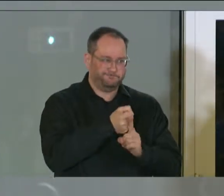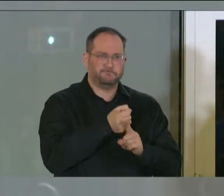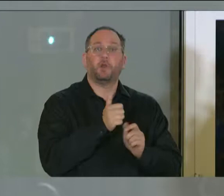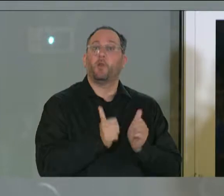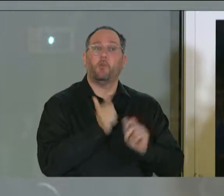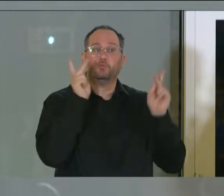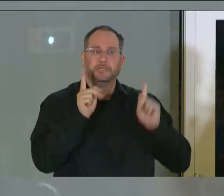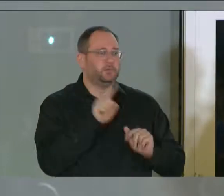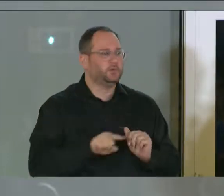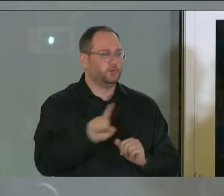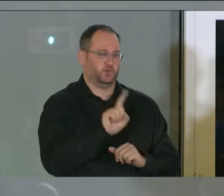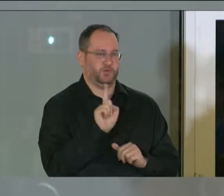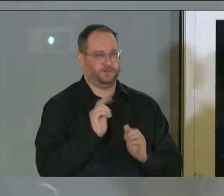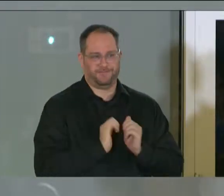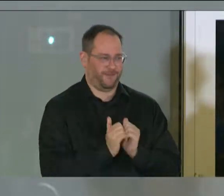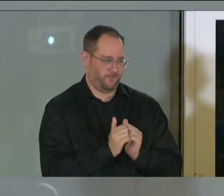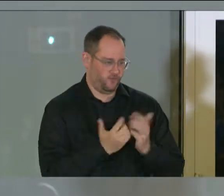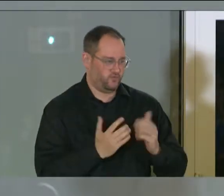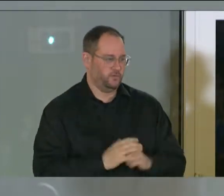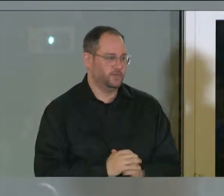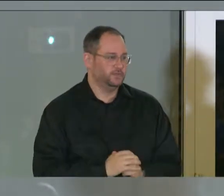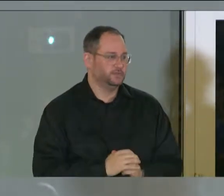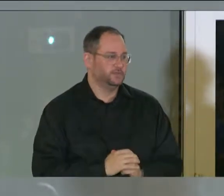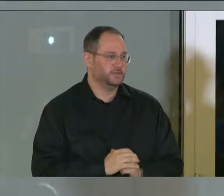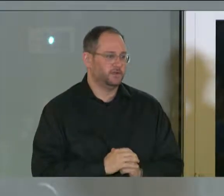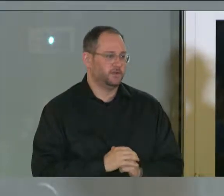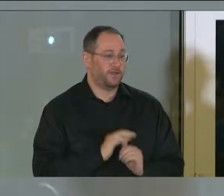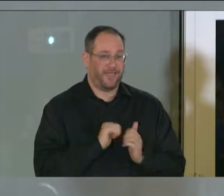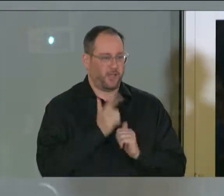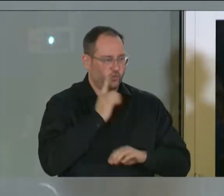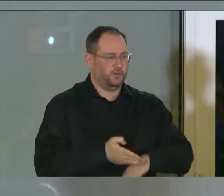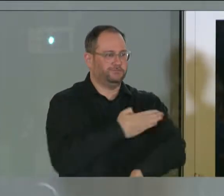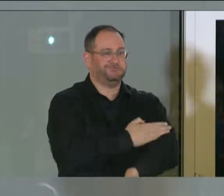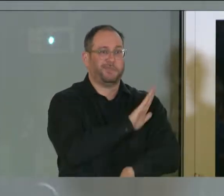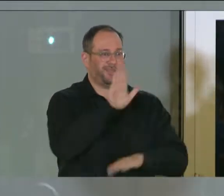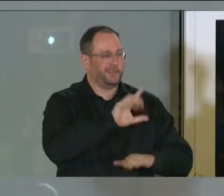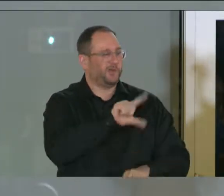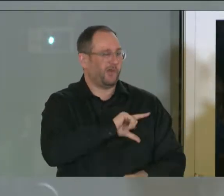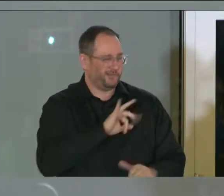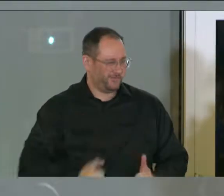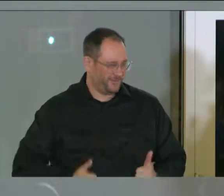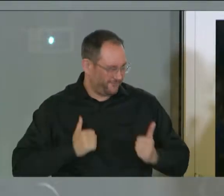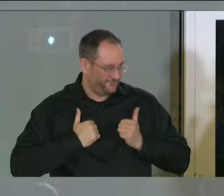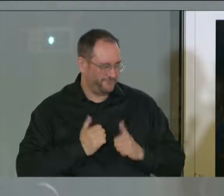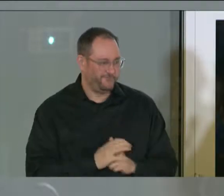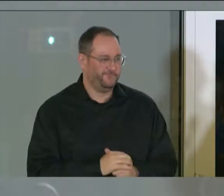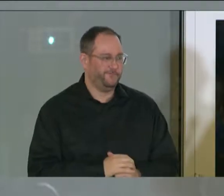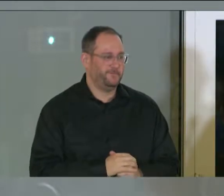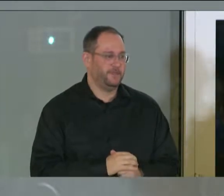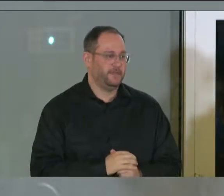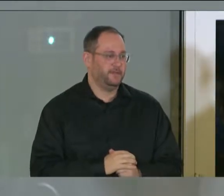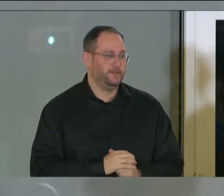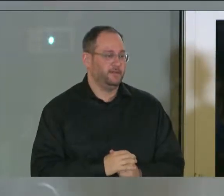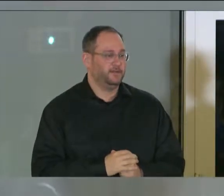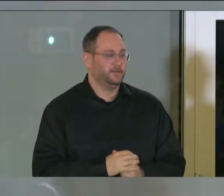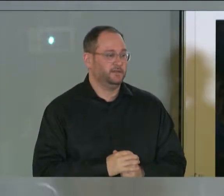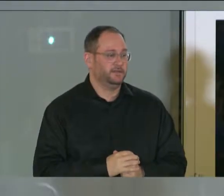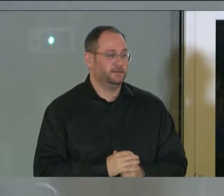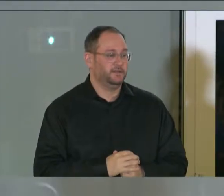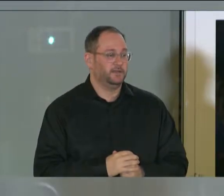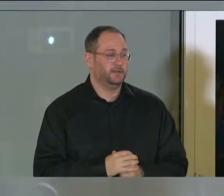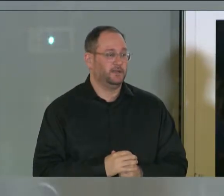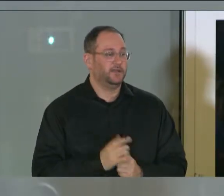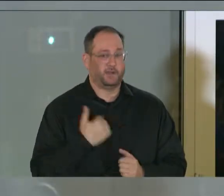help them live a high quality of life right in the District of Columbia. We make investments that will allow our city